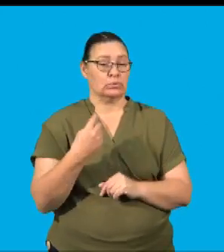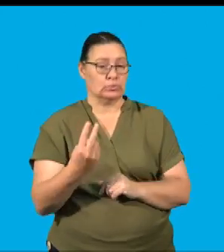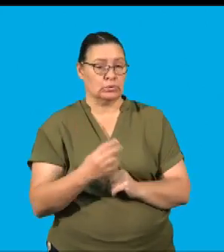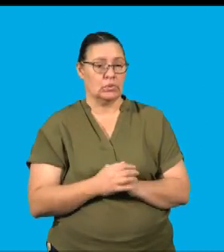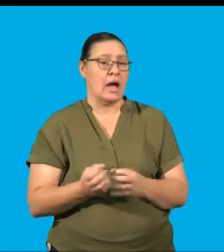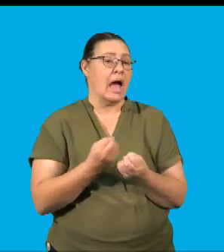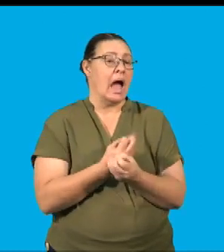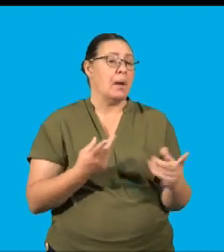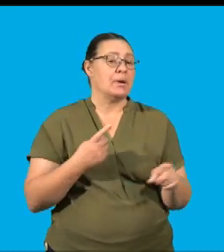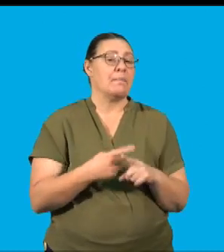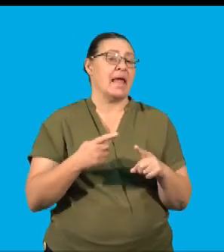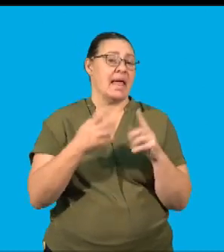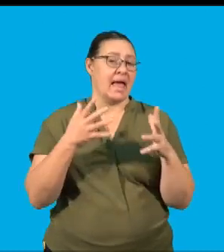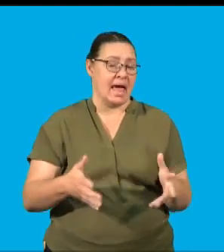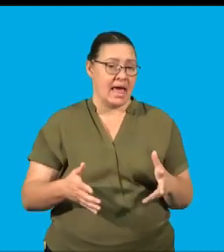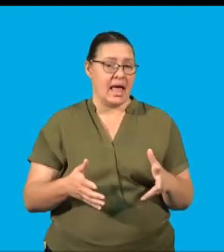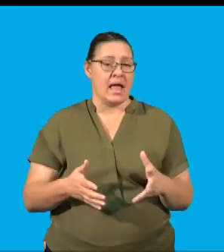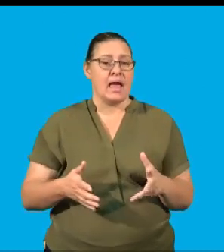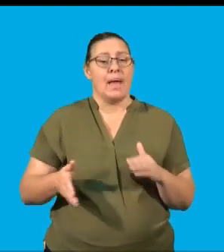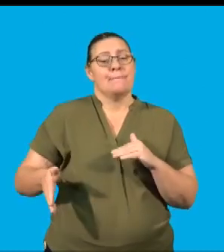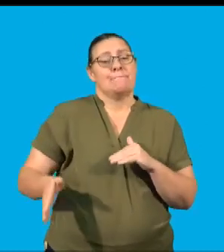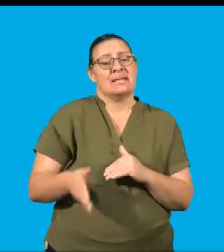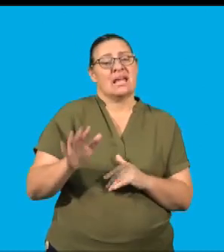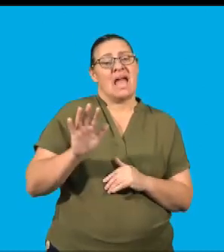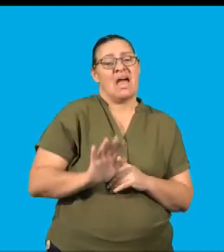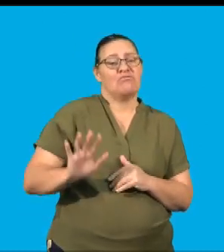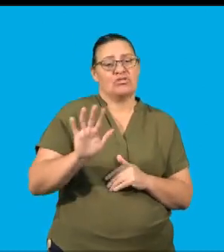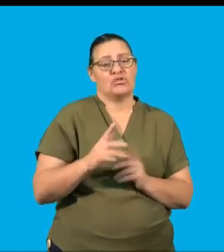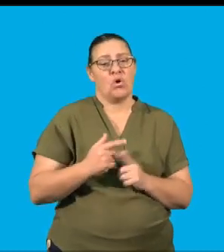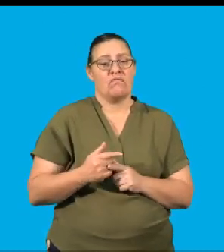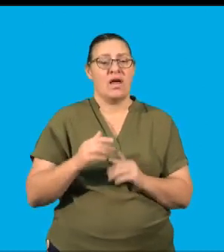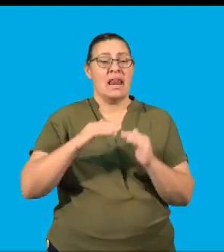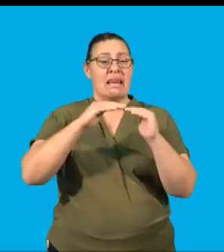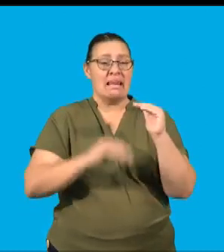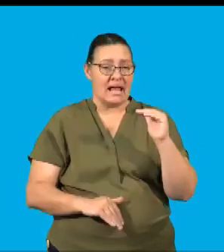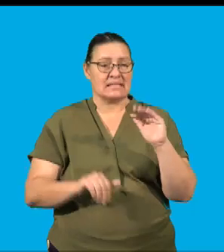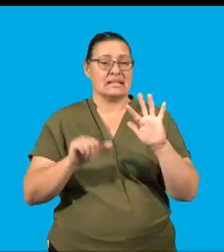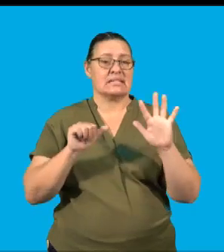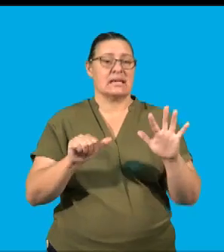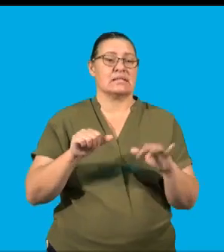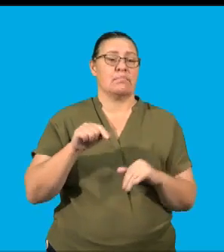6.2, how many players have a betting average of less than